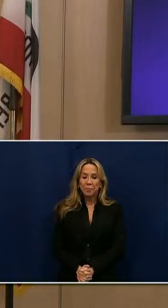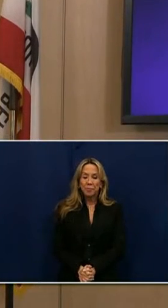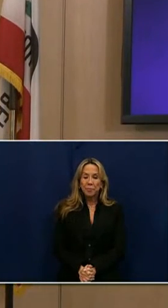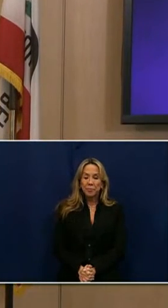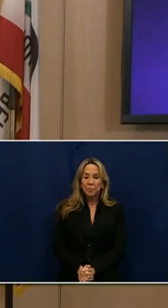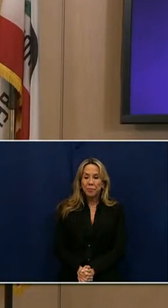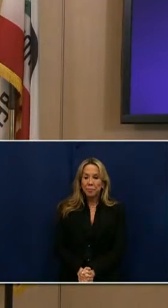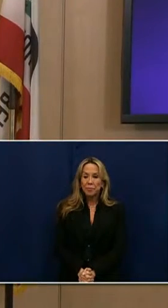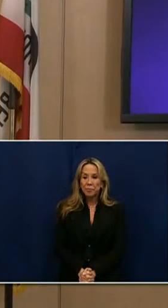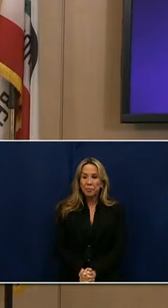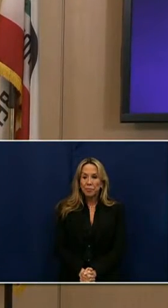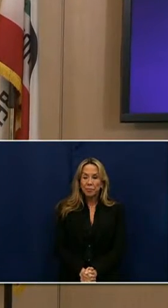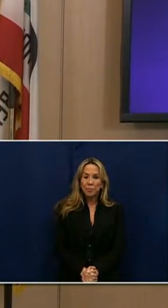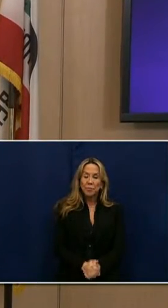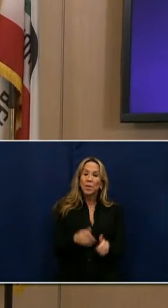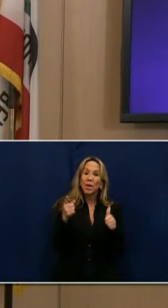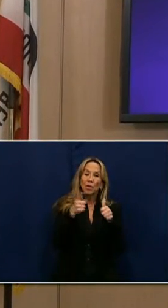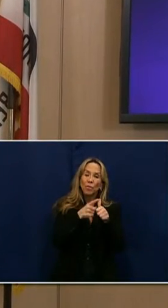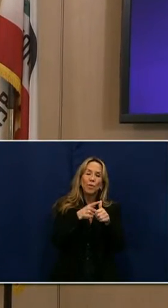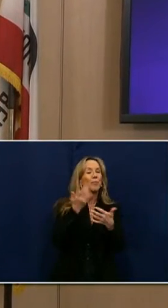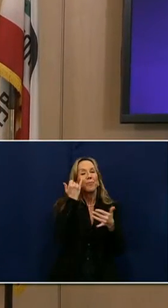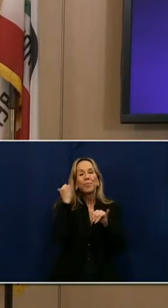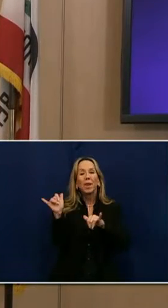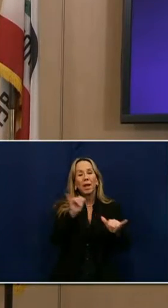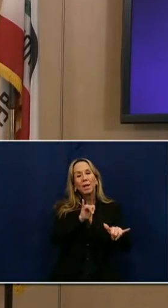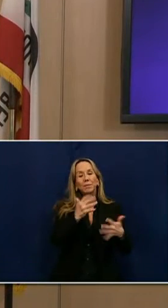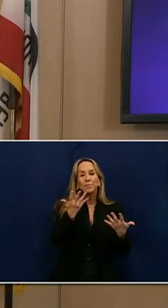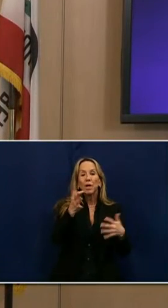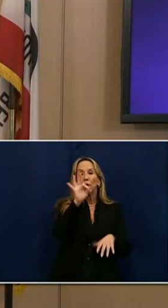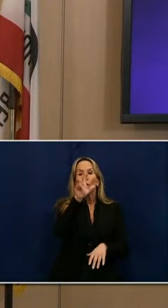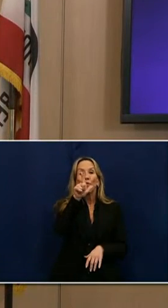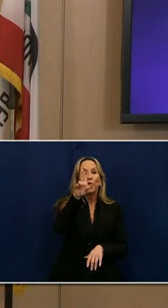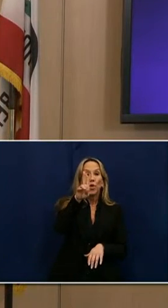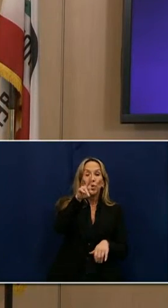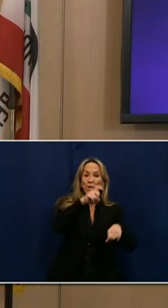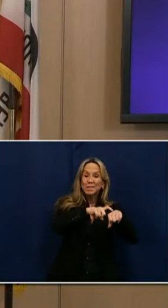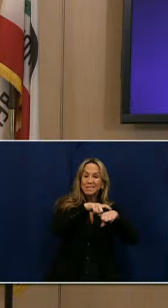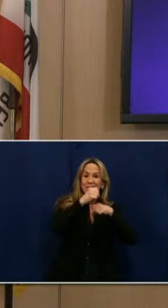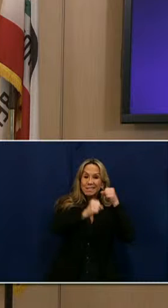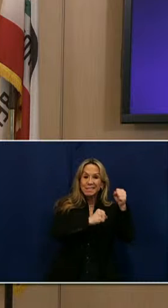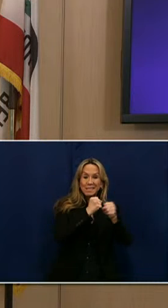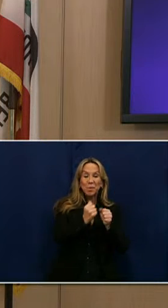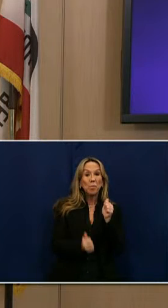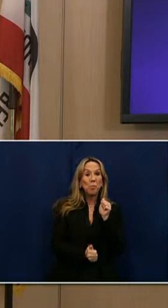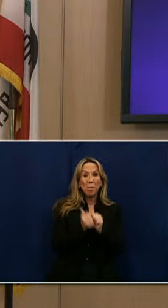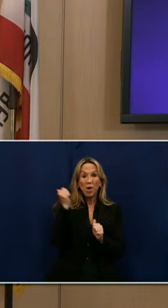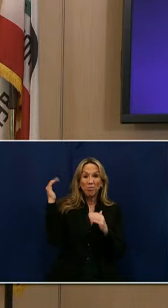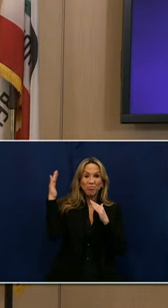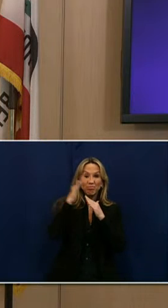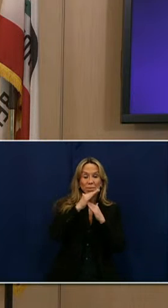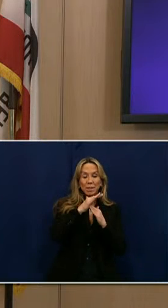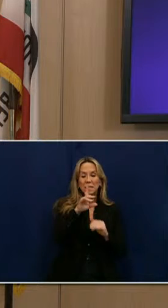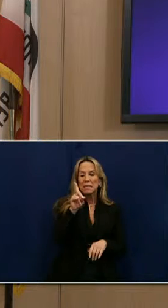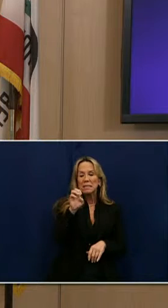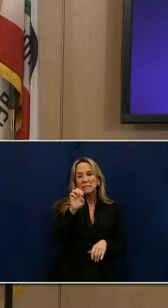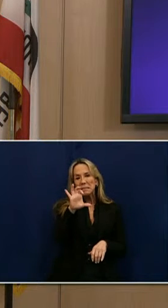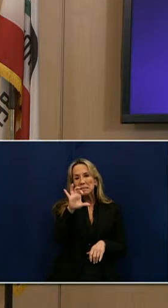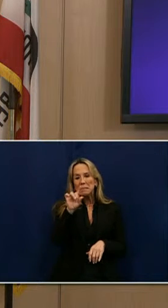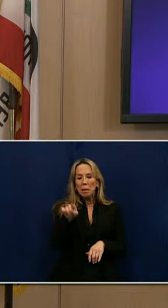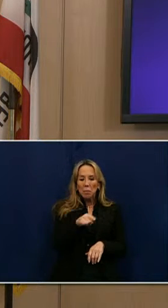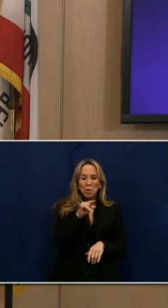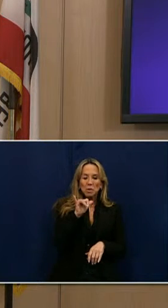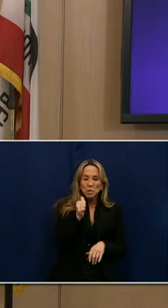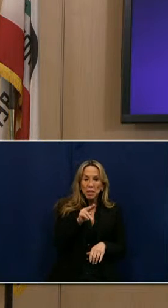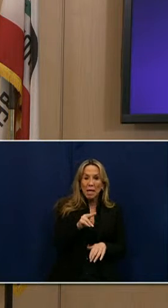Well, first, during any flu season, we have, our peak is between December and January in some years,